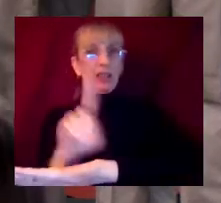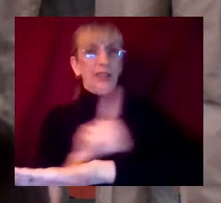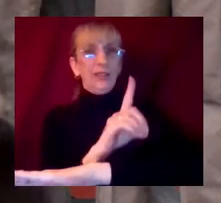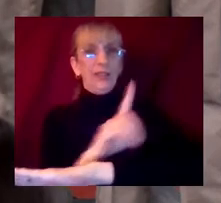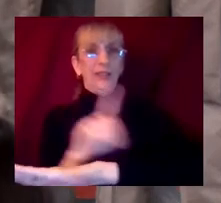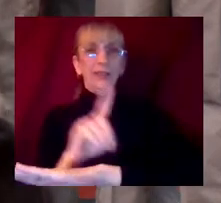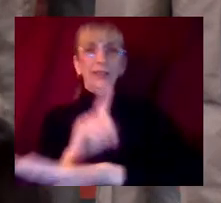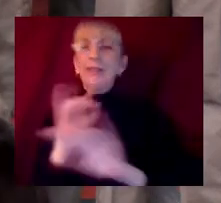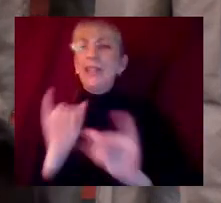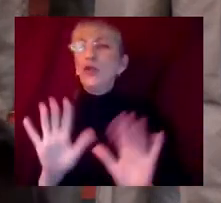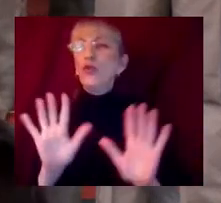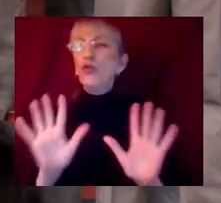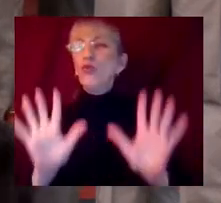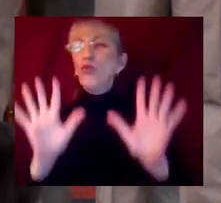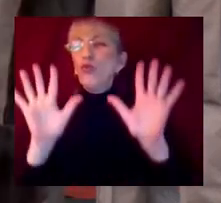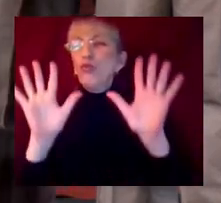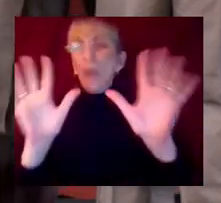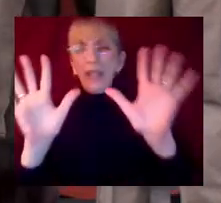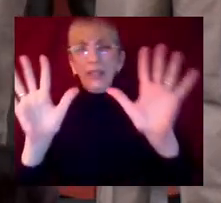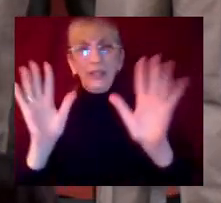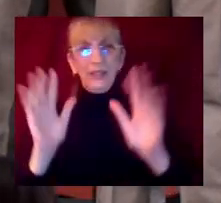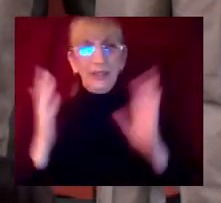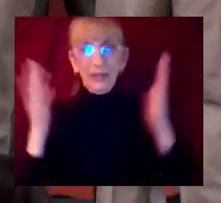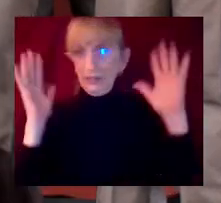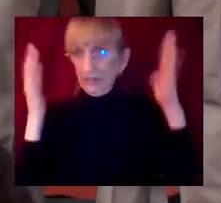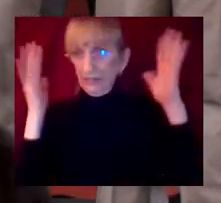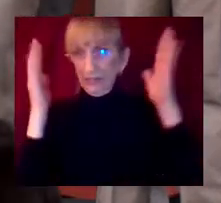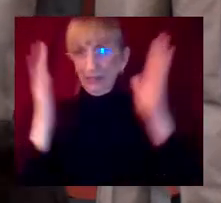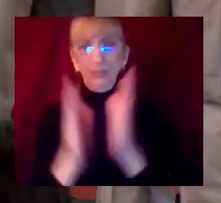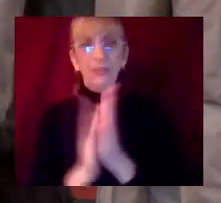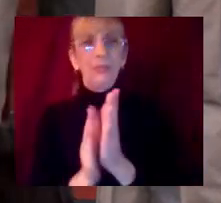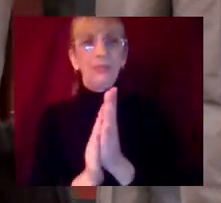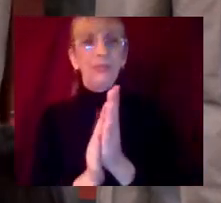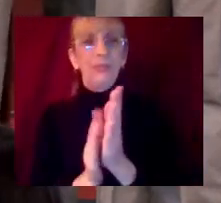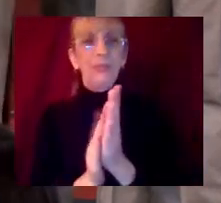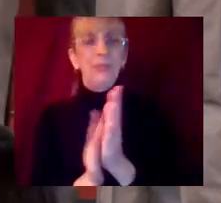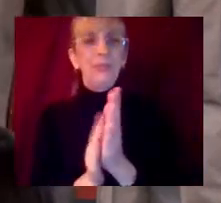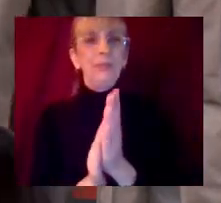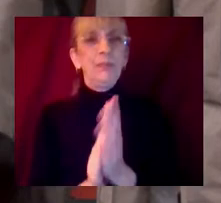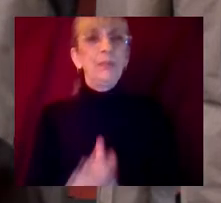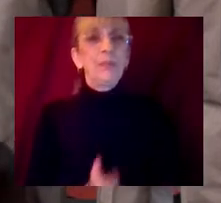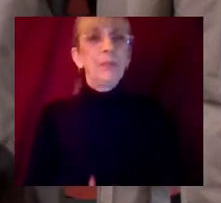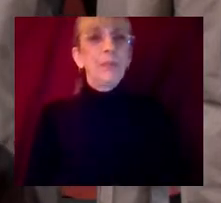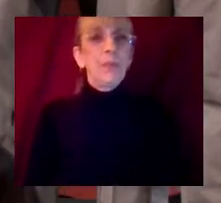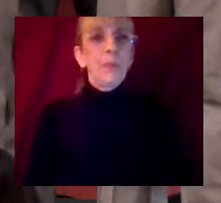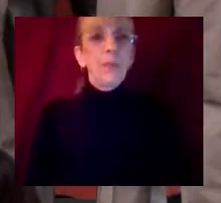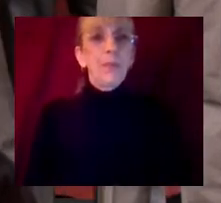Have a great day.